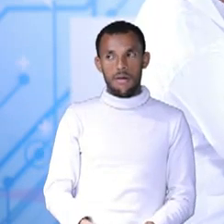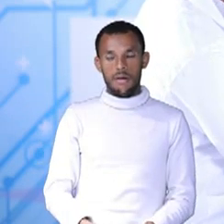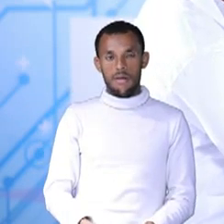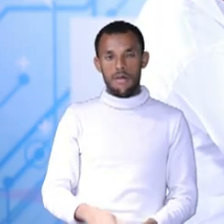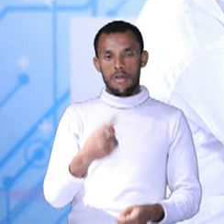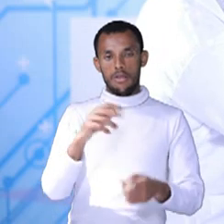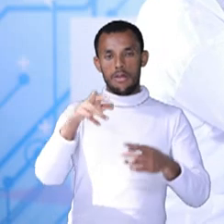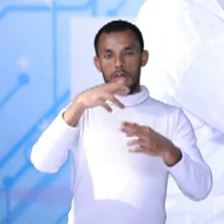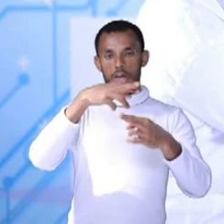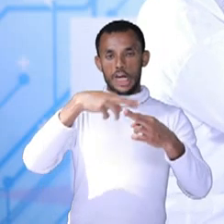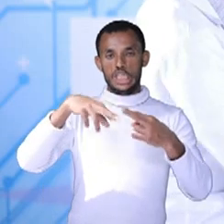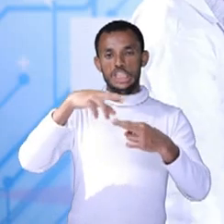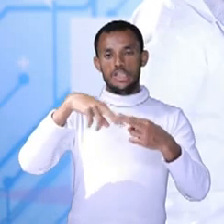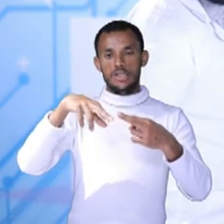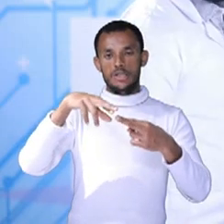the region